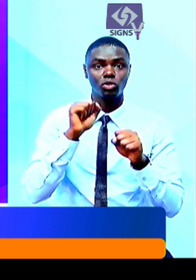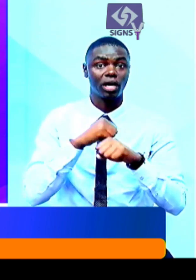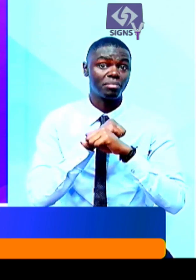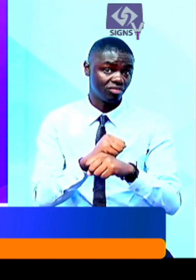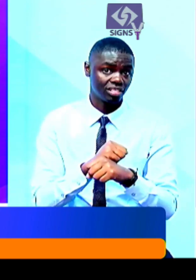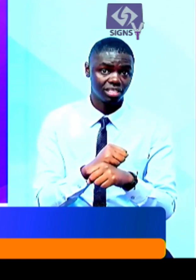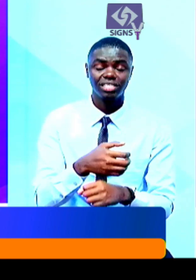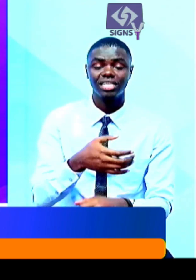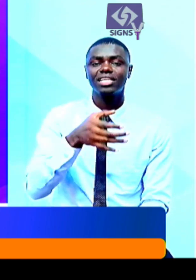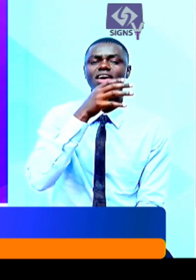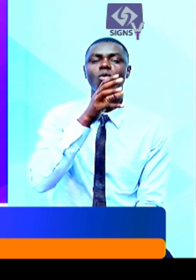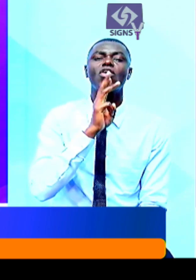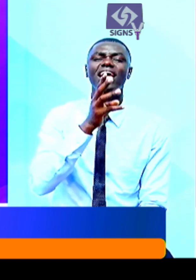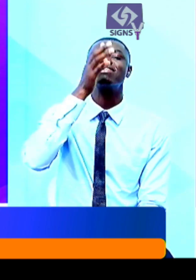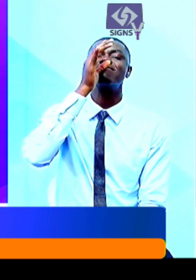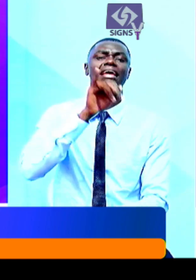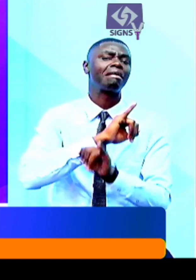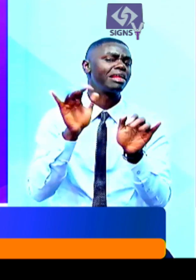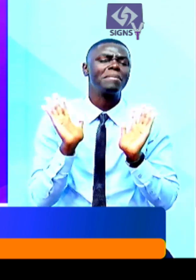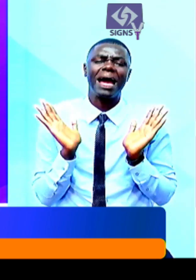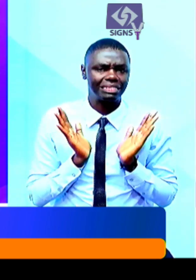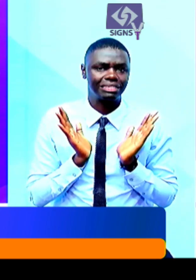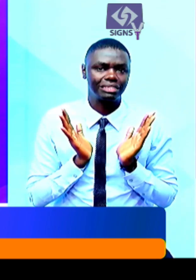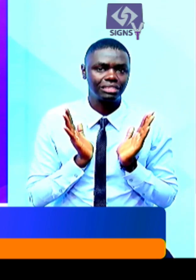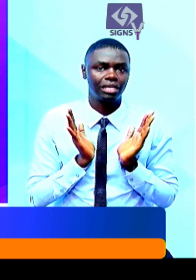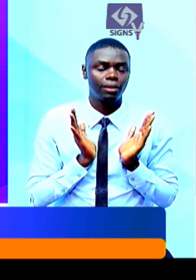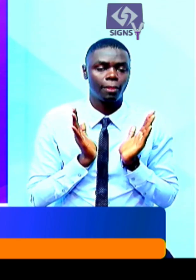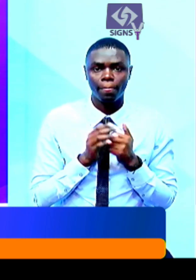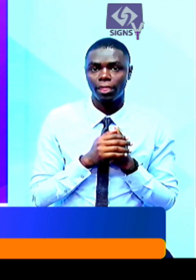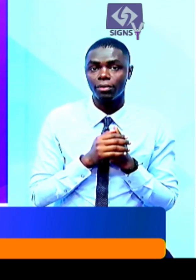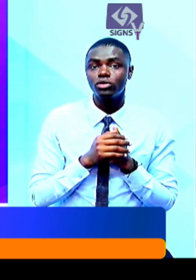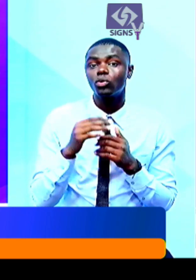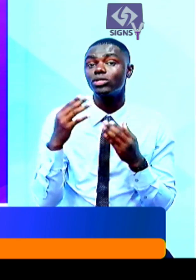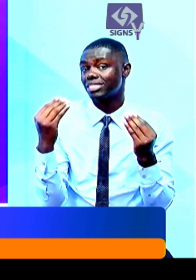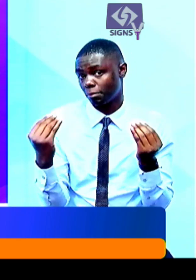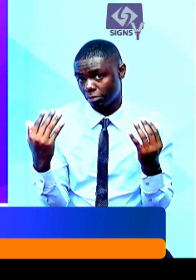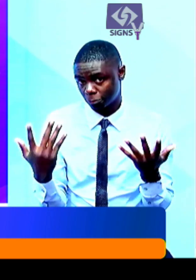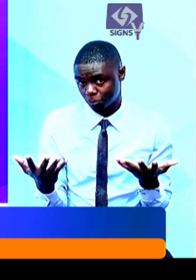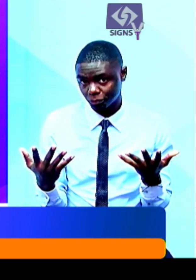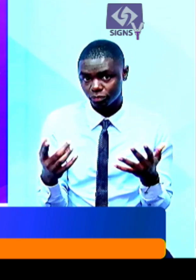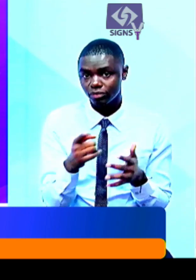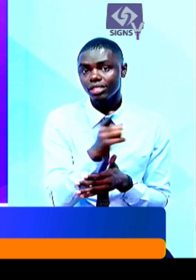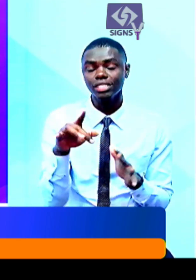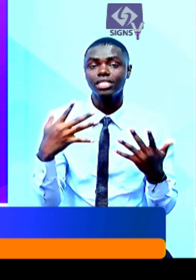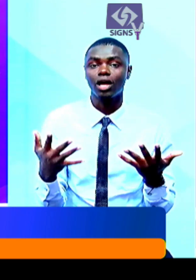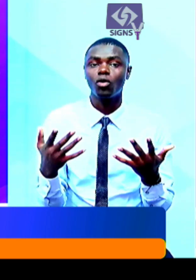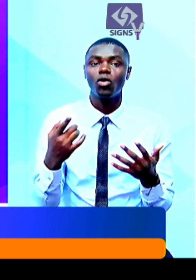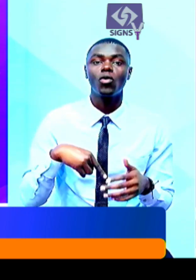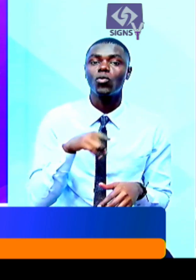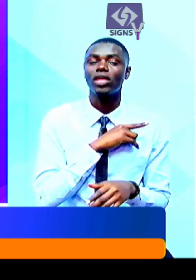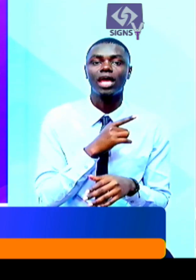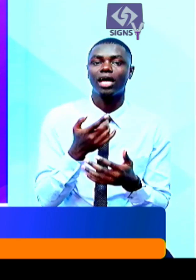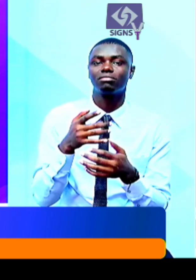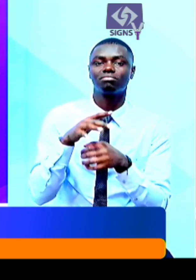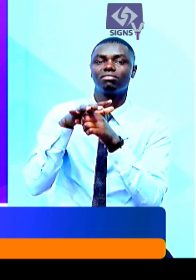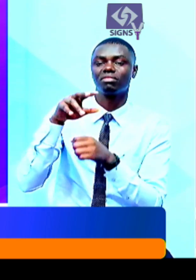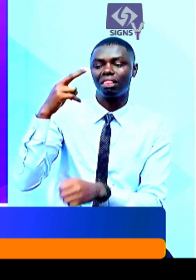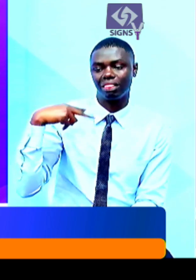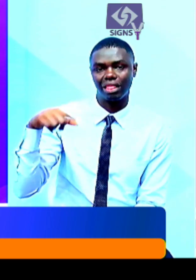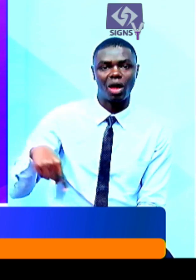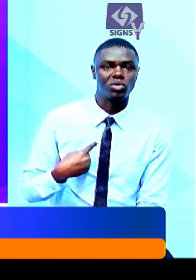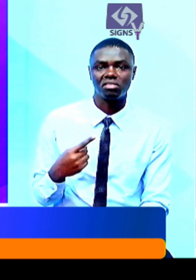just drinking water. Clean water. Clean water. So simply, this is how we are dehumanizing ourselves and